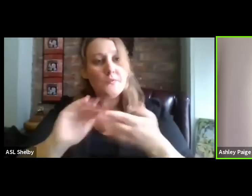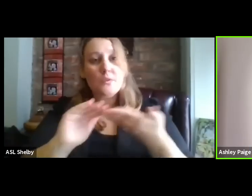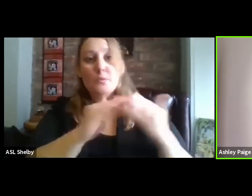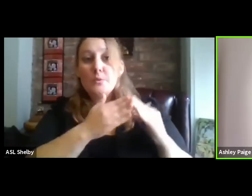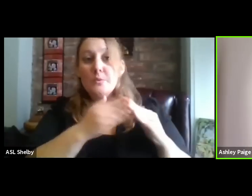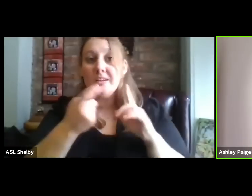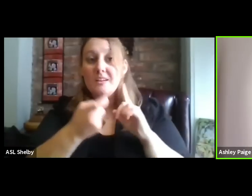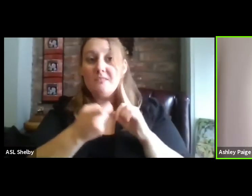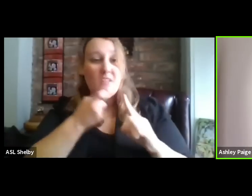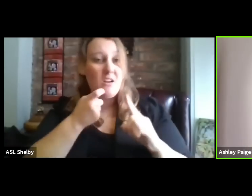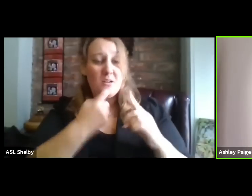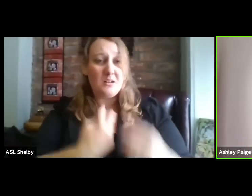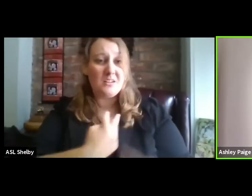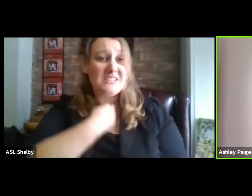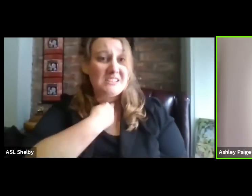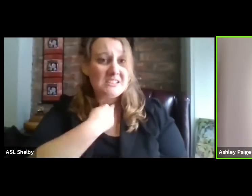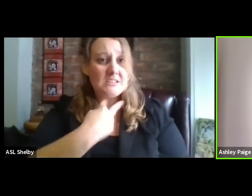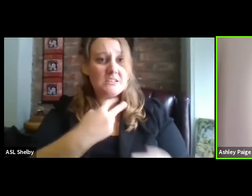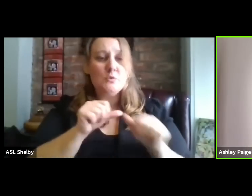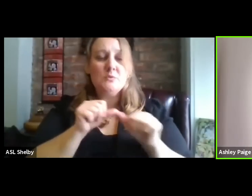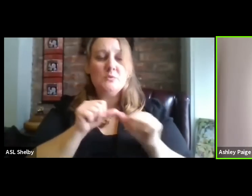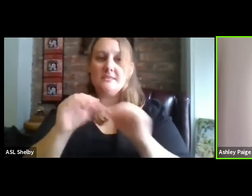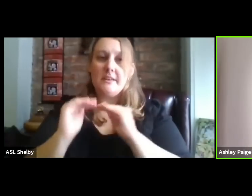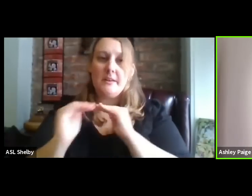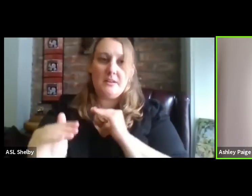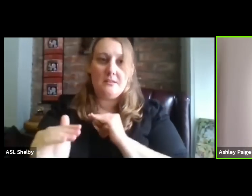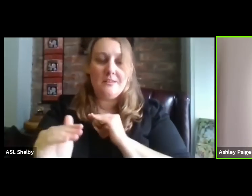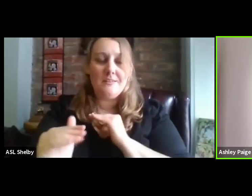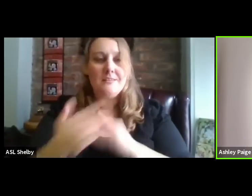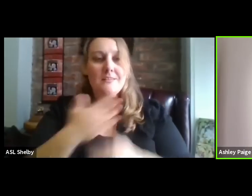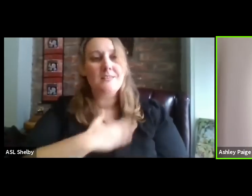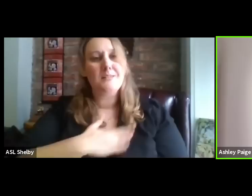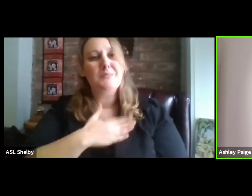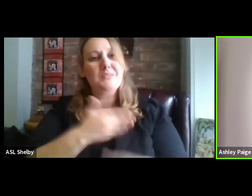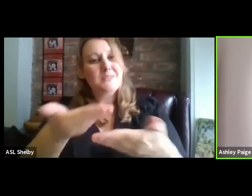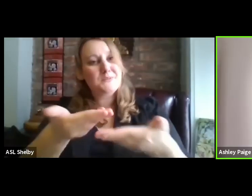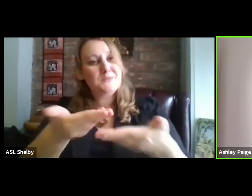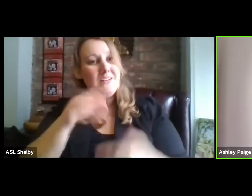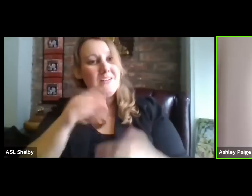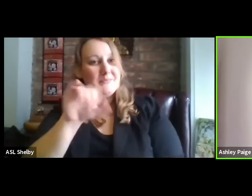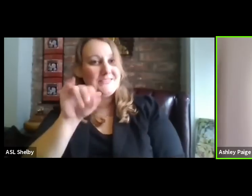sustainability. Please welcome Cayenne Dora Show.